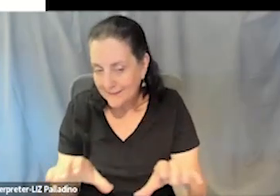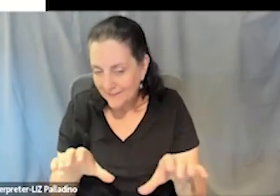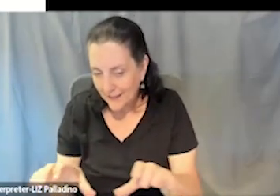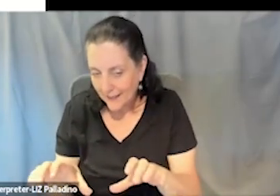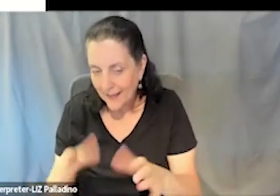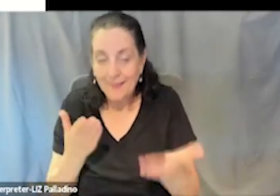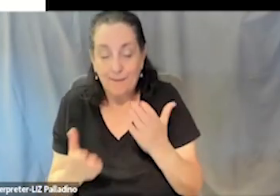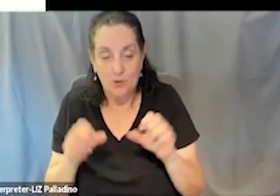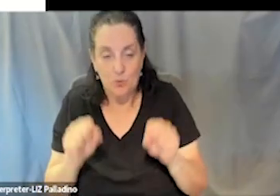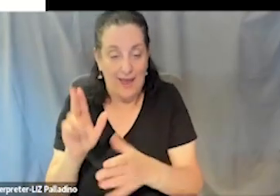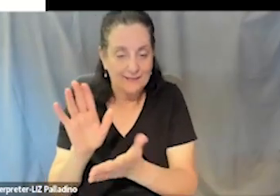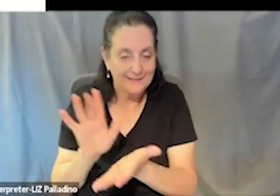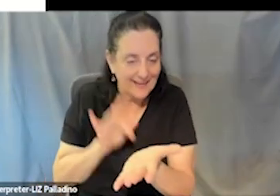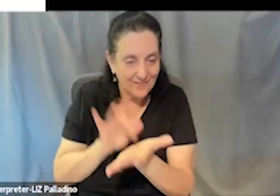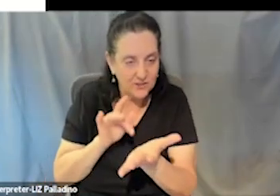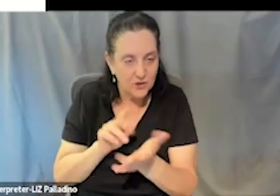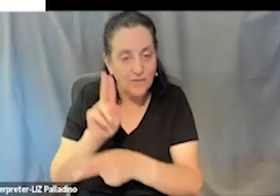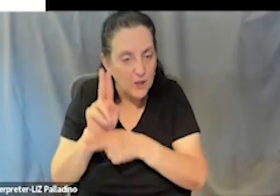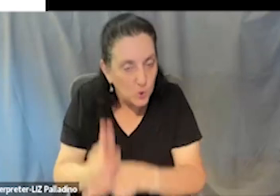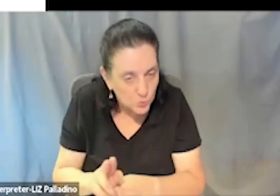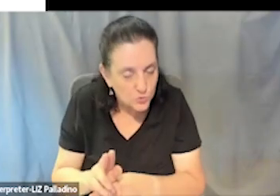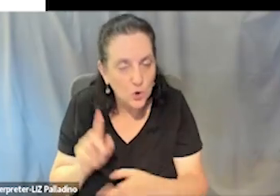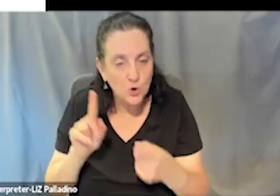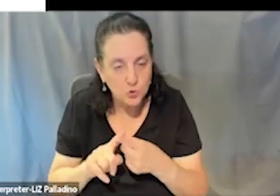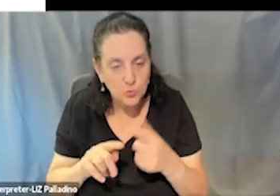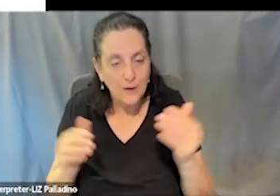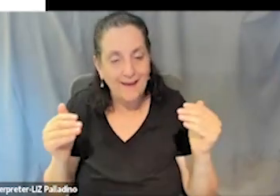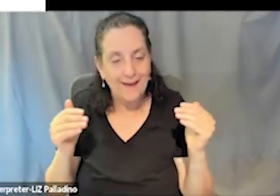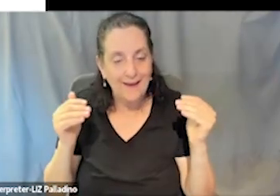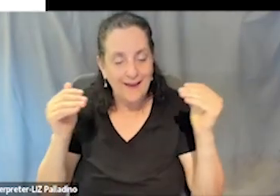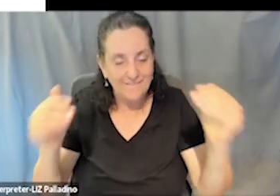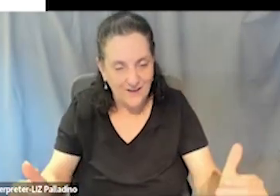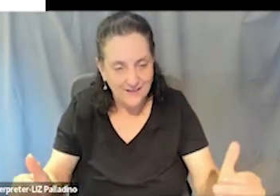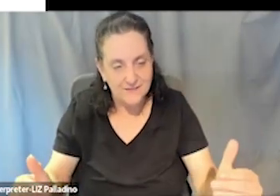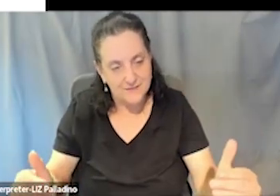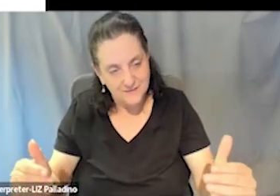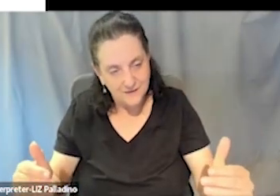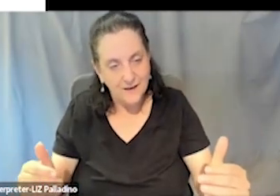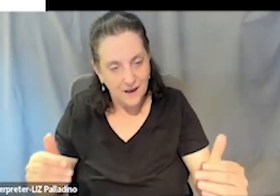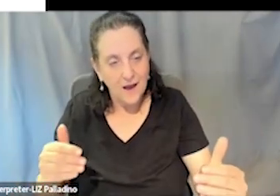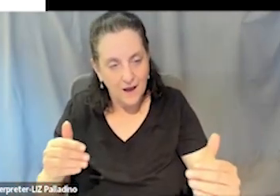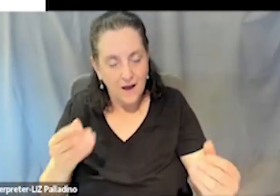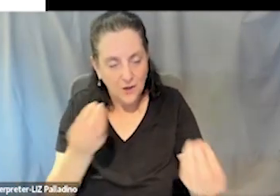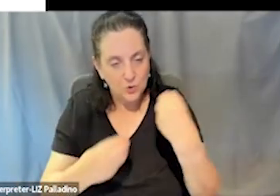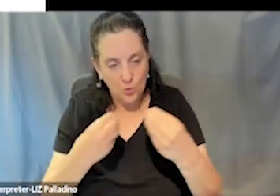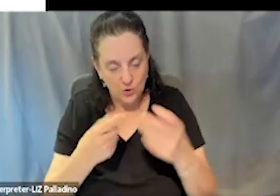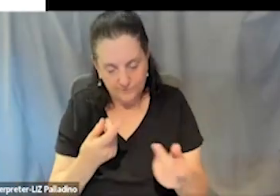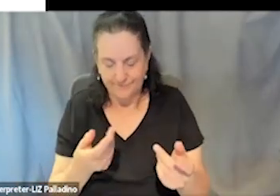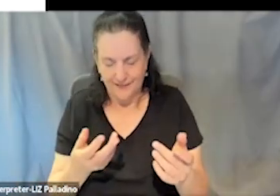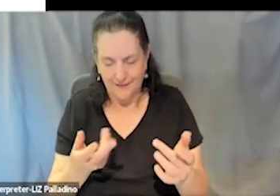that you might be able to utilize in some sort of way to advance a donor relationship or conversation.